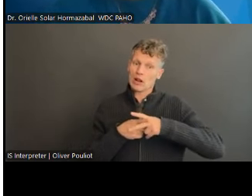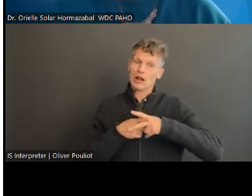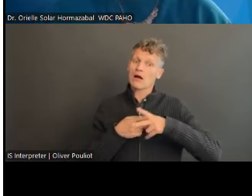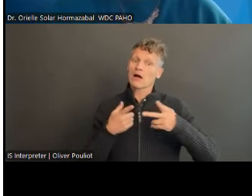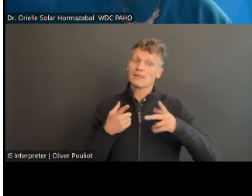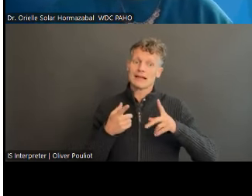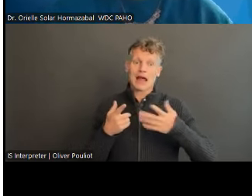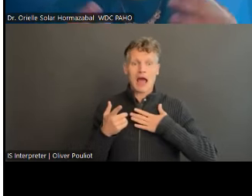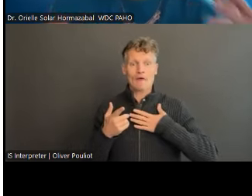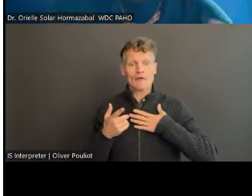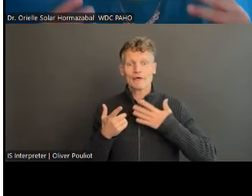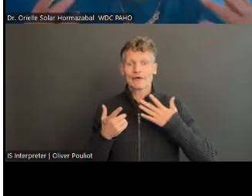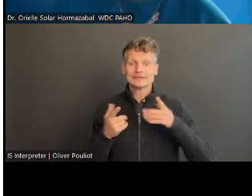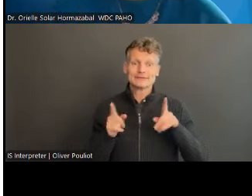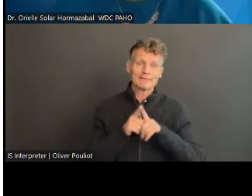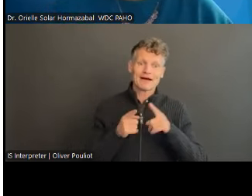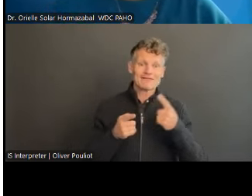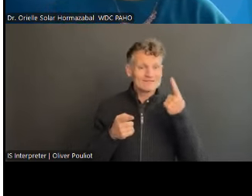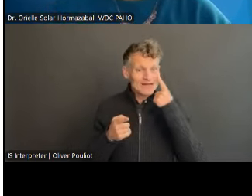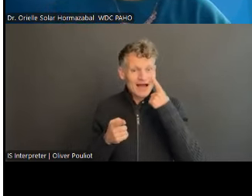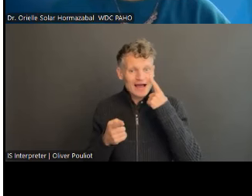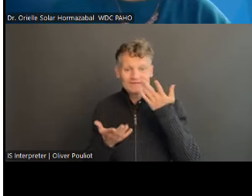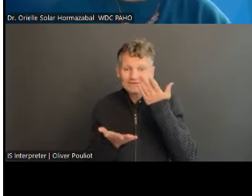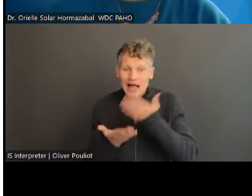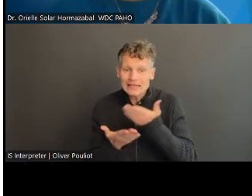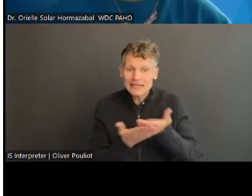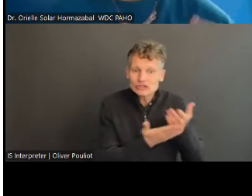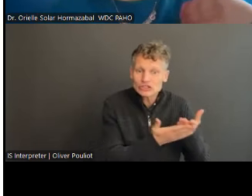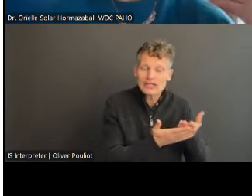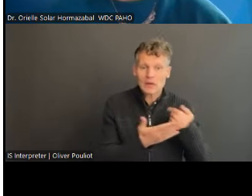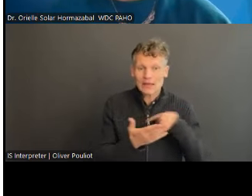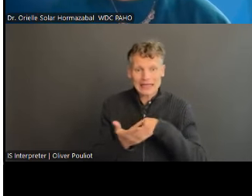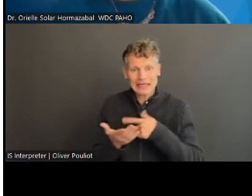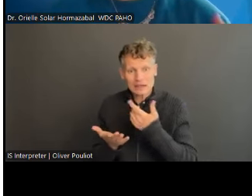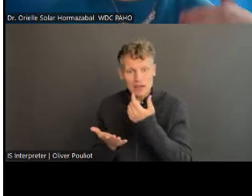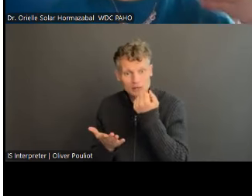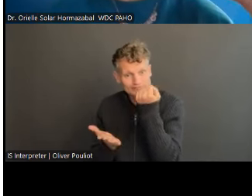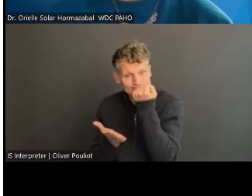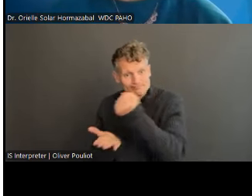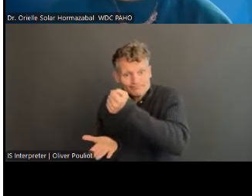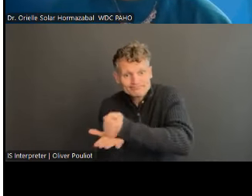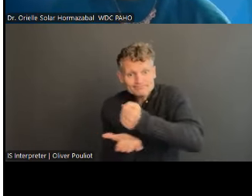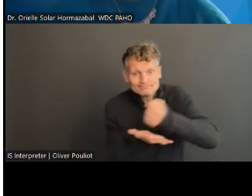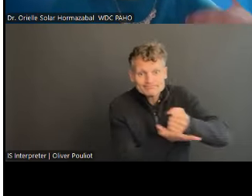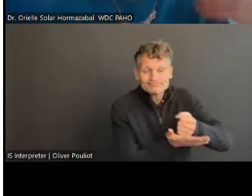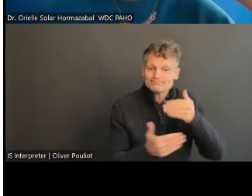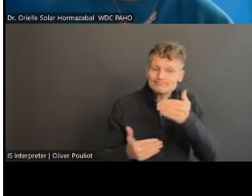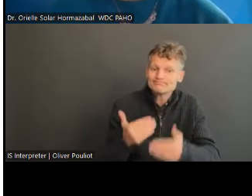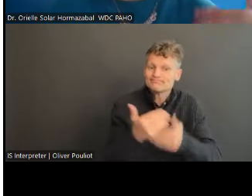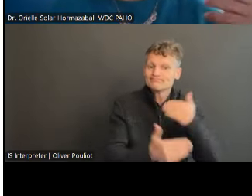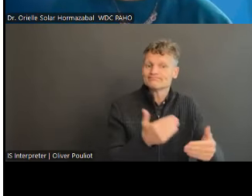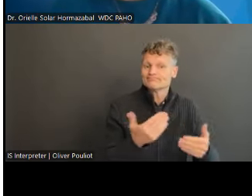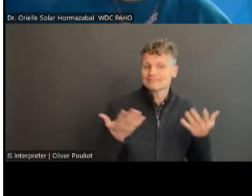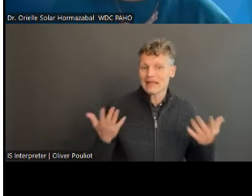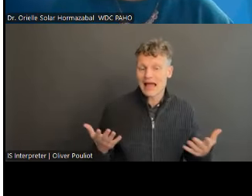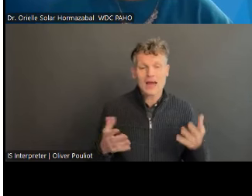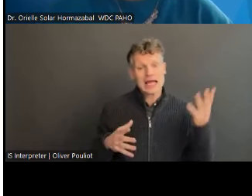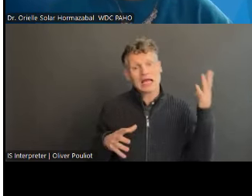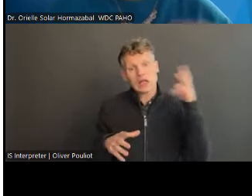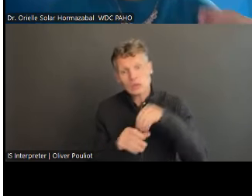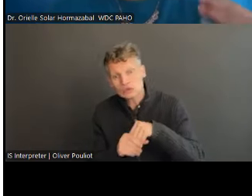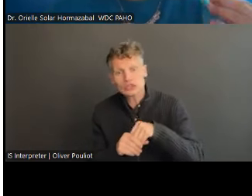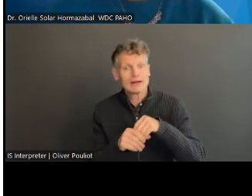under construction right now, and it allows us to understand the inclusion status, the gaps that